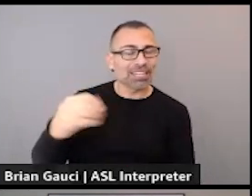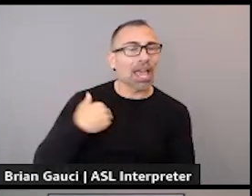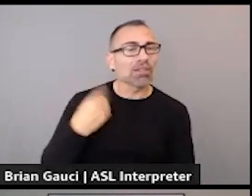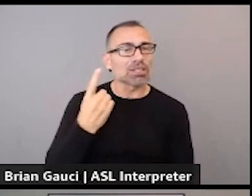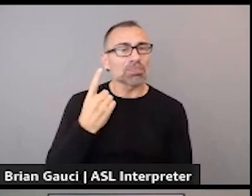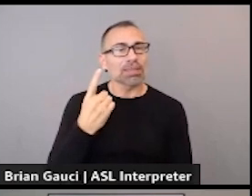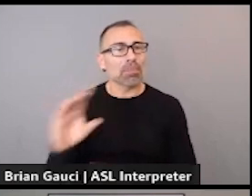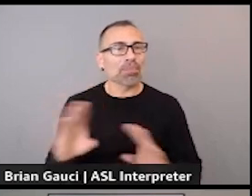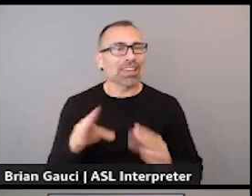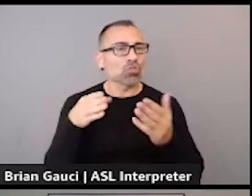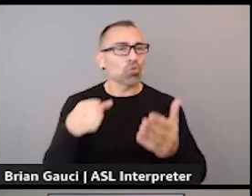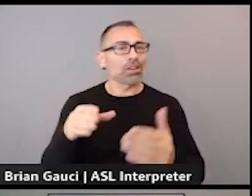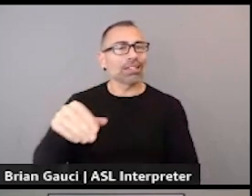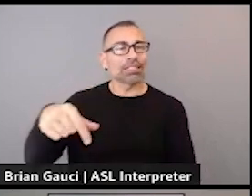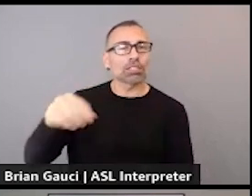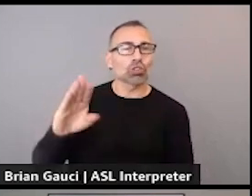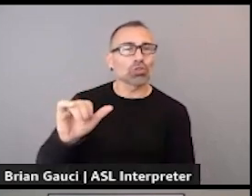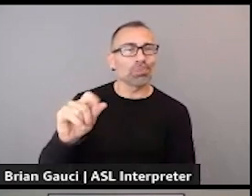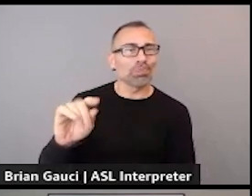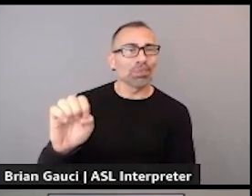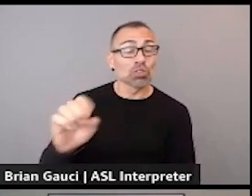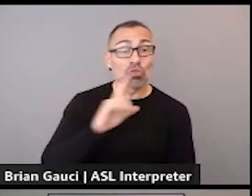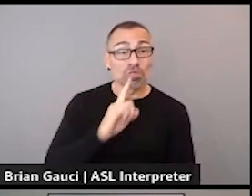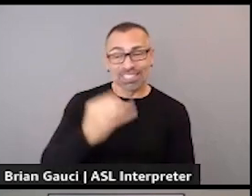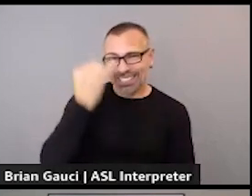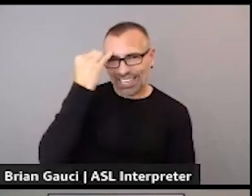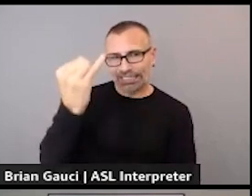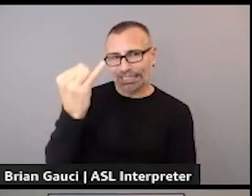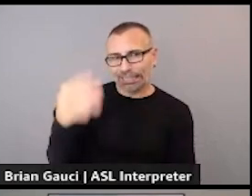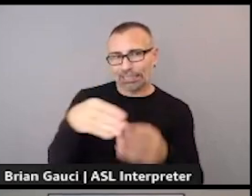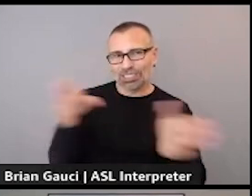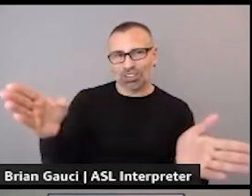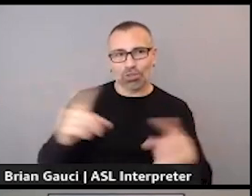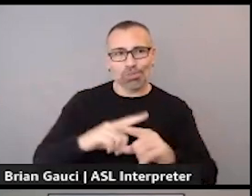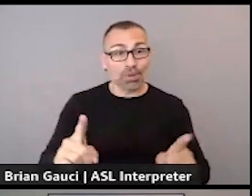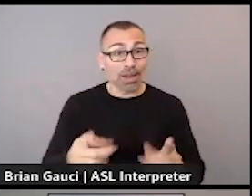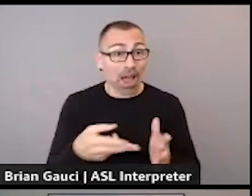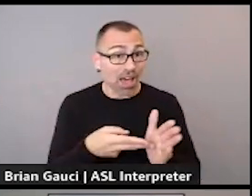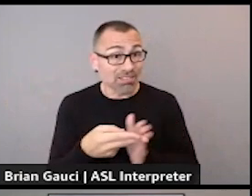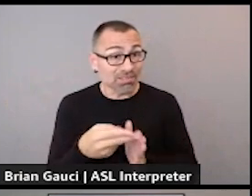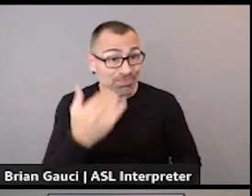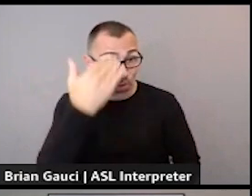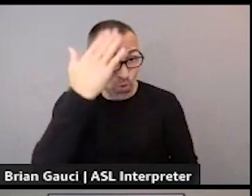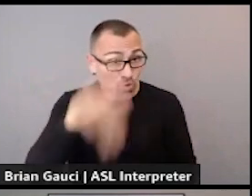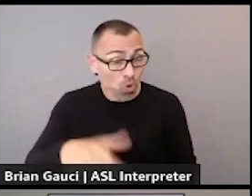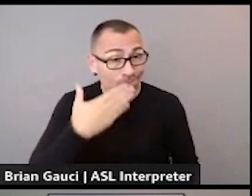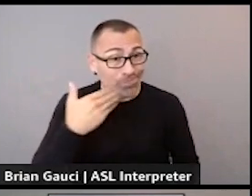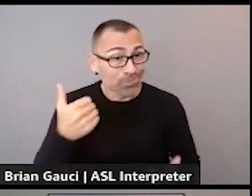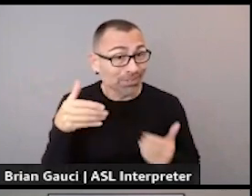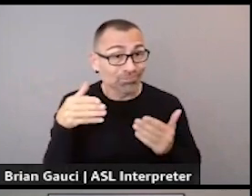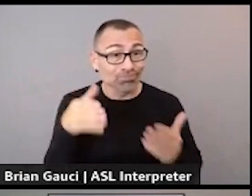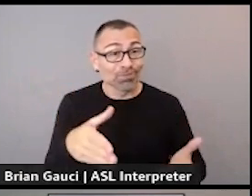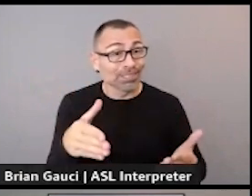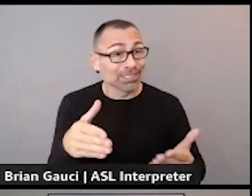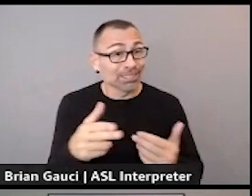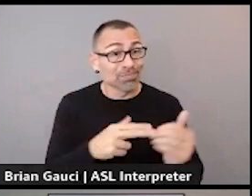Live bring up? demo, so Let's bring up that screen and see what we're looking at and see it in action. Cool. I think everyone can see my